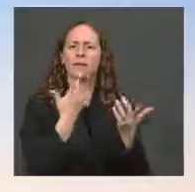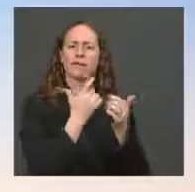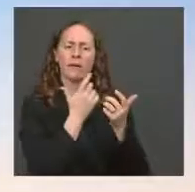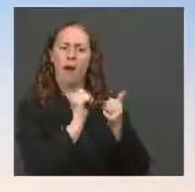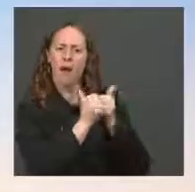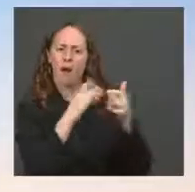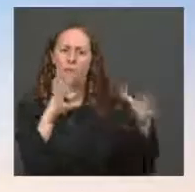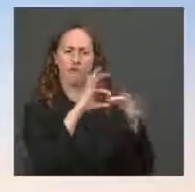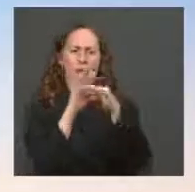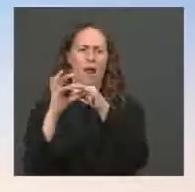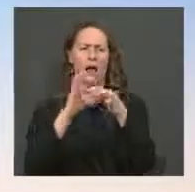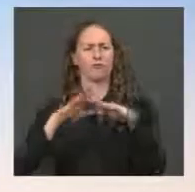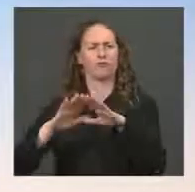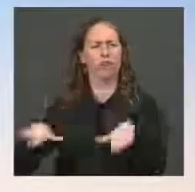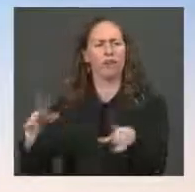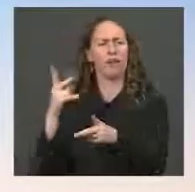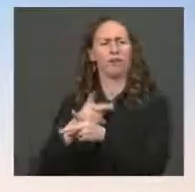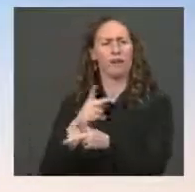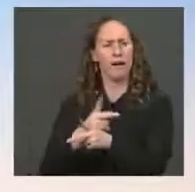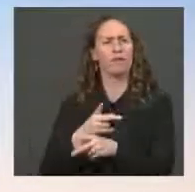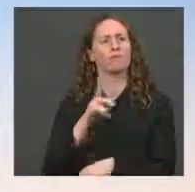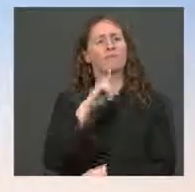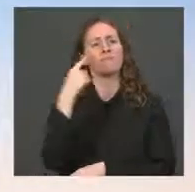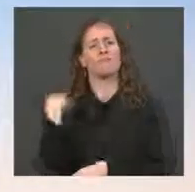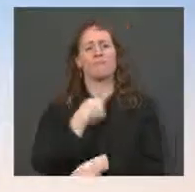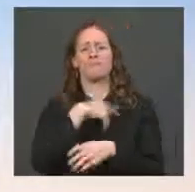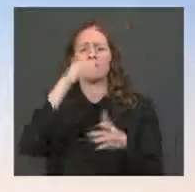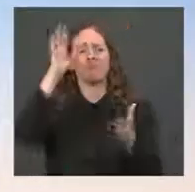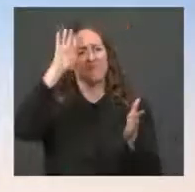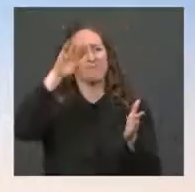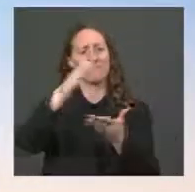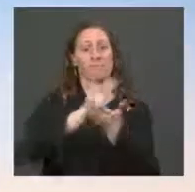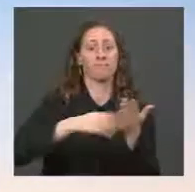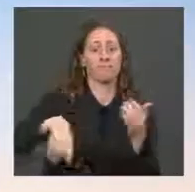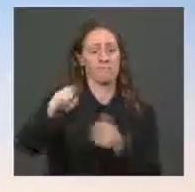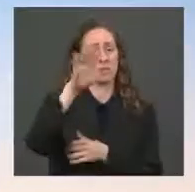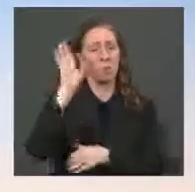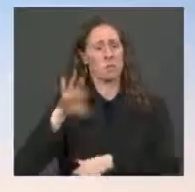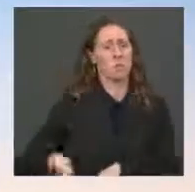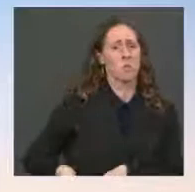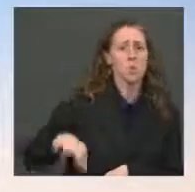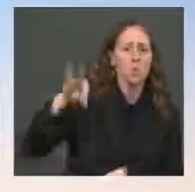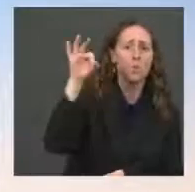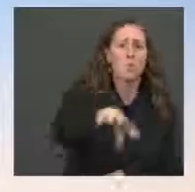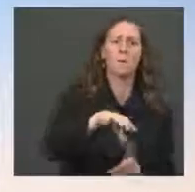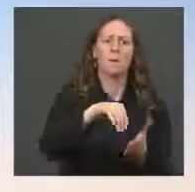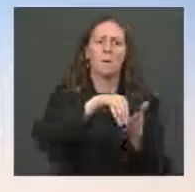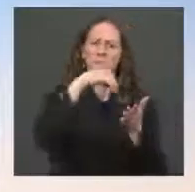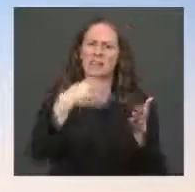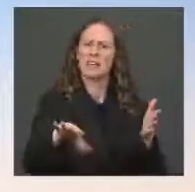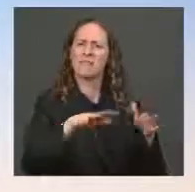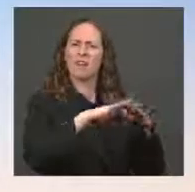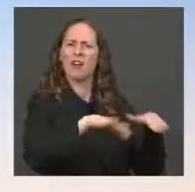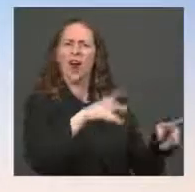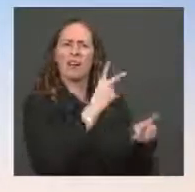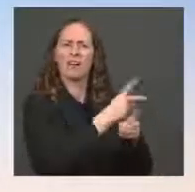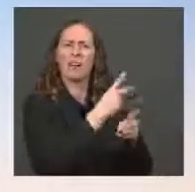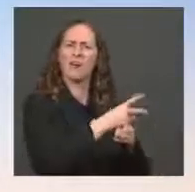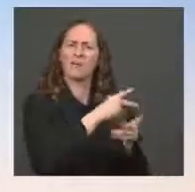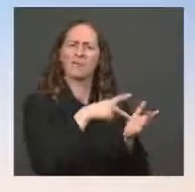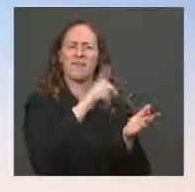out of reach, and that our child care industry is in need of significant public investment to bring down the cost for working